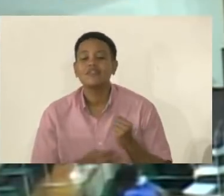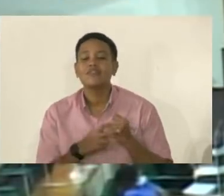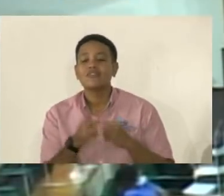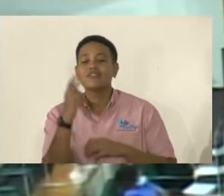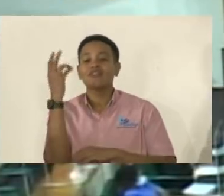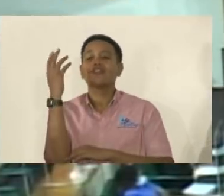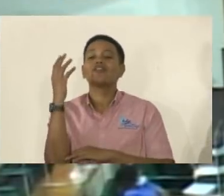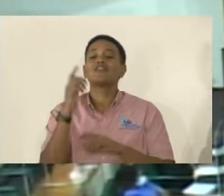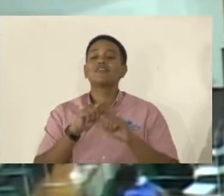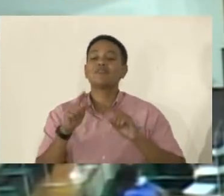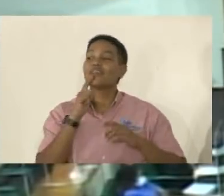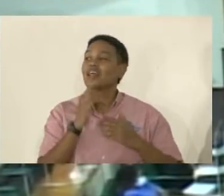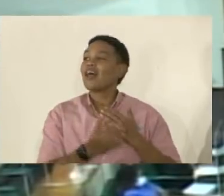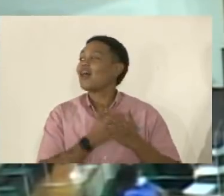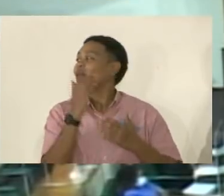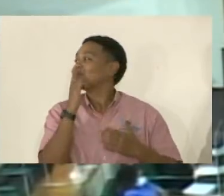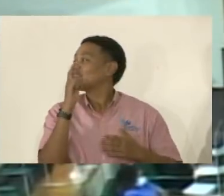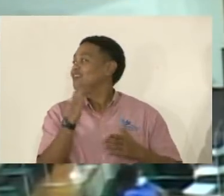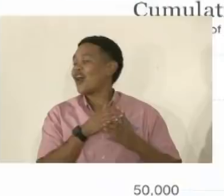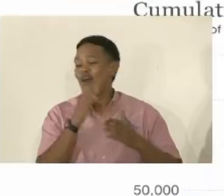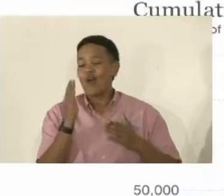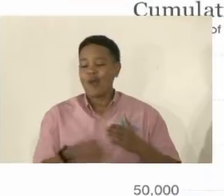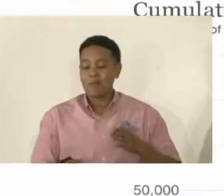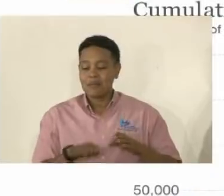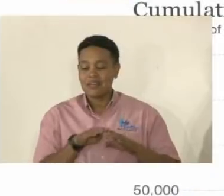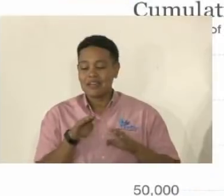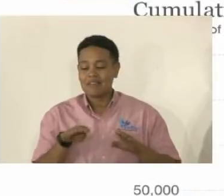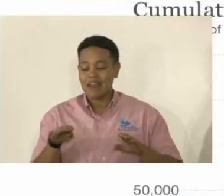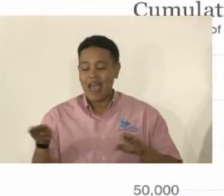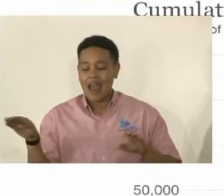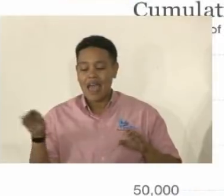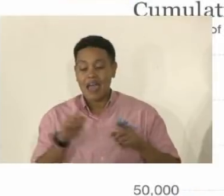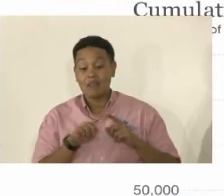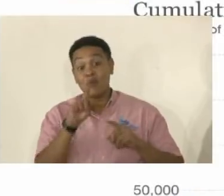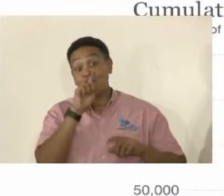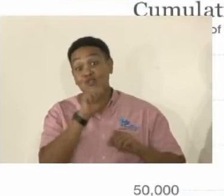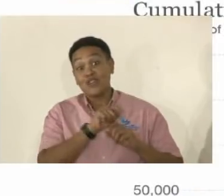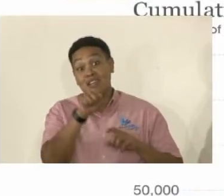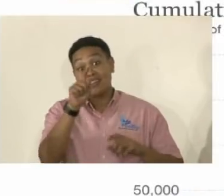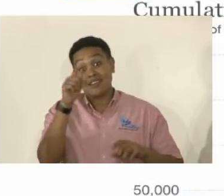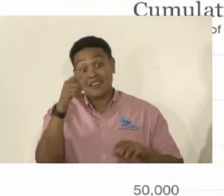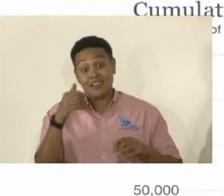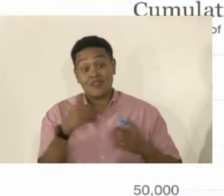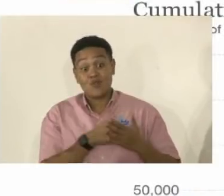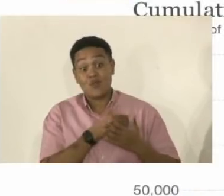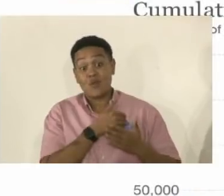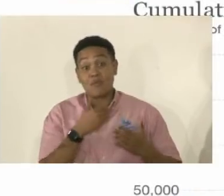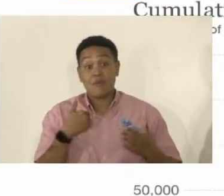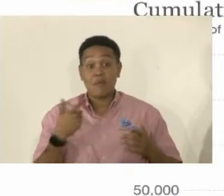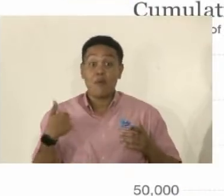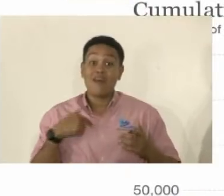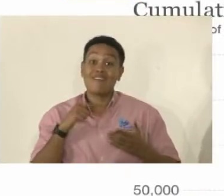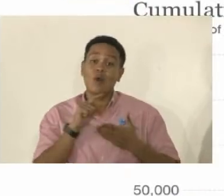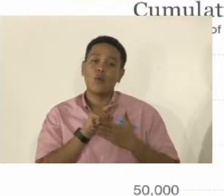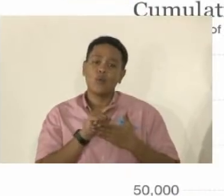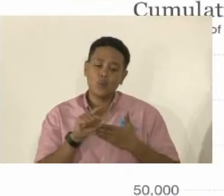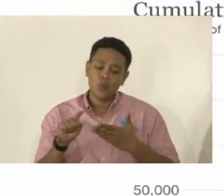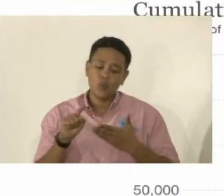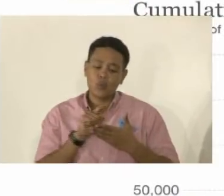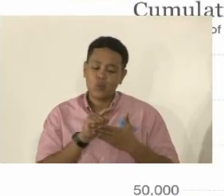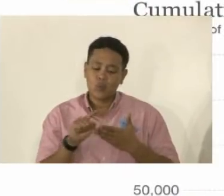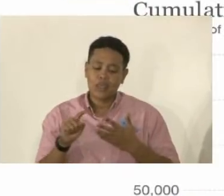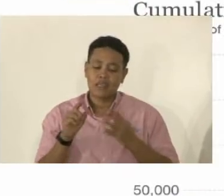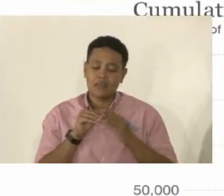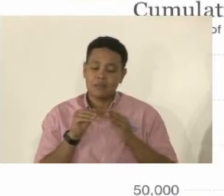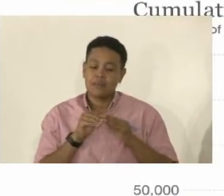But it's almost a complete flat line. And really, you remember, we were having weekly